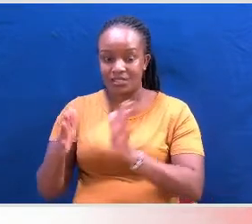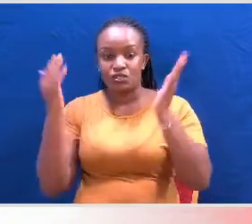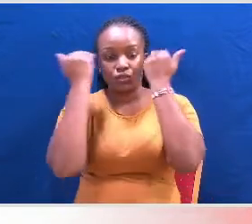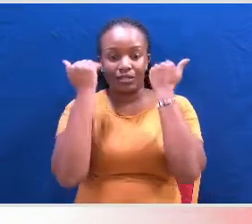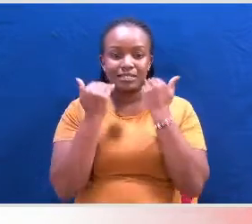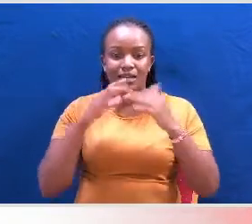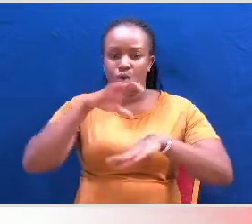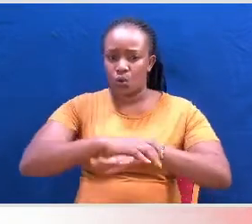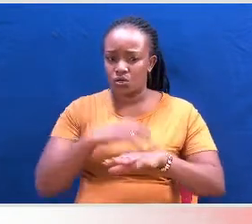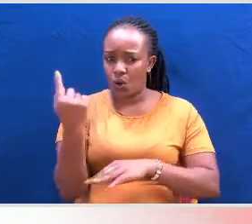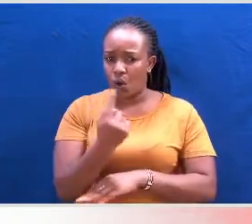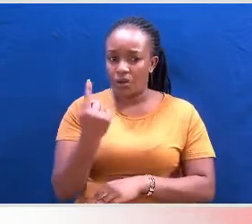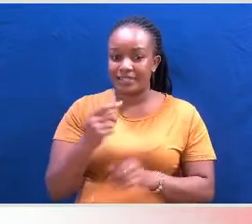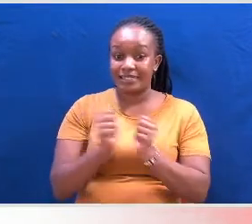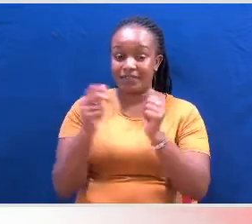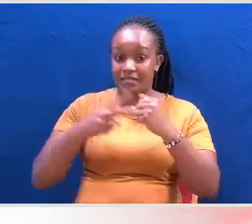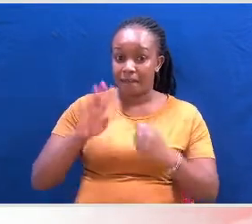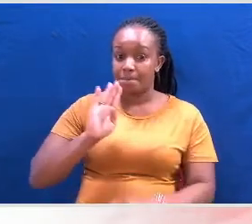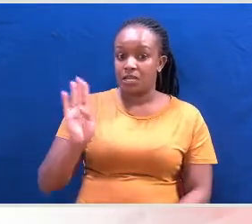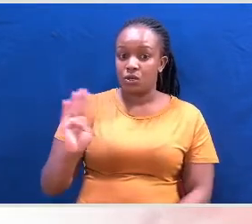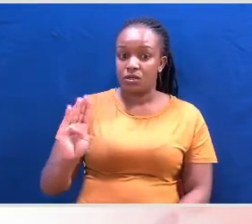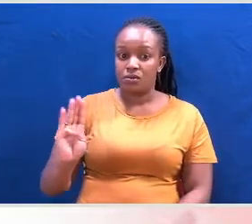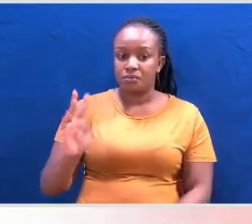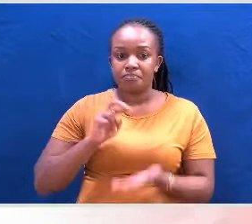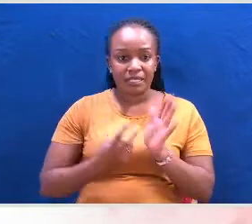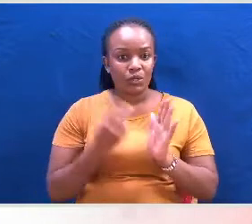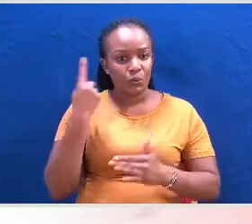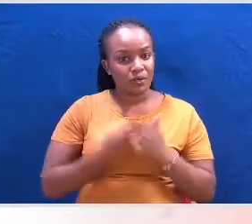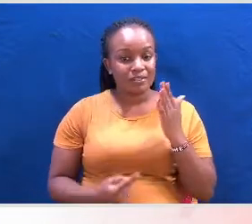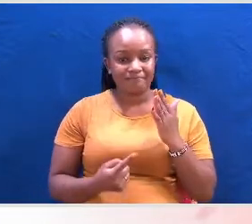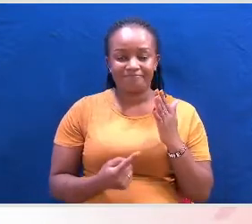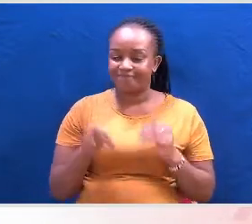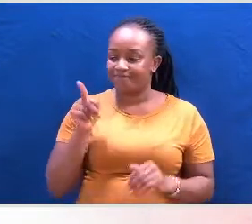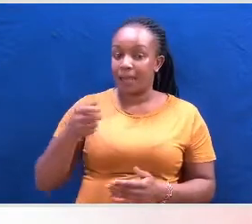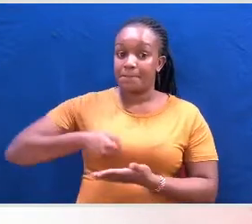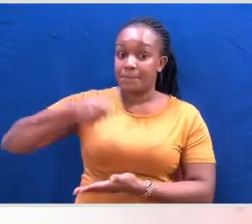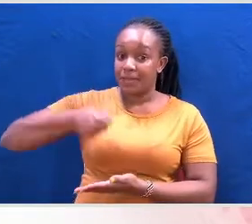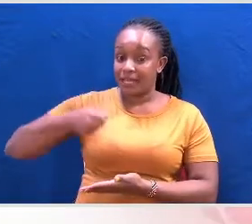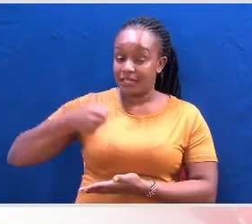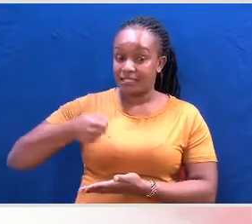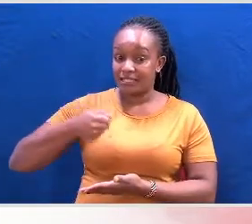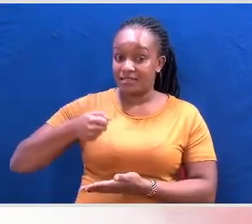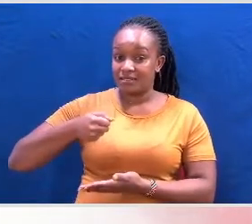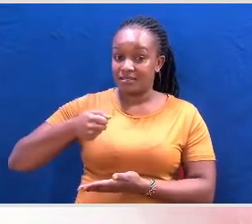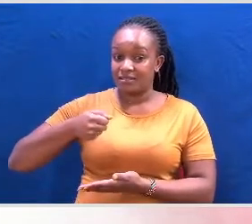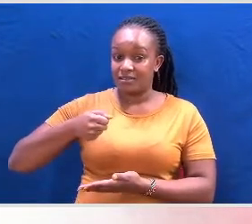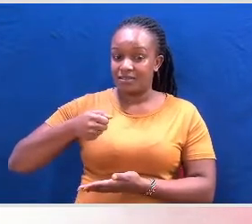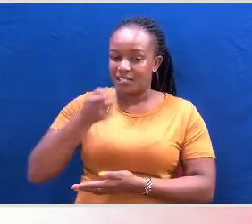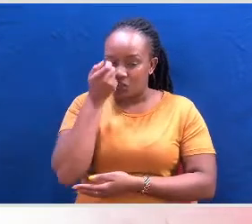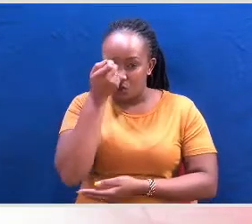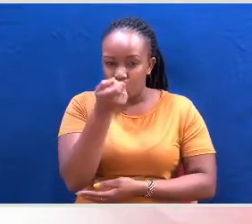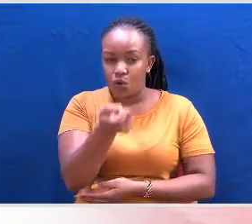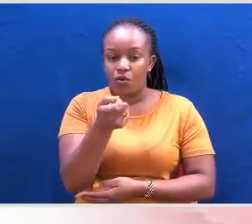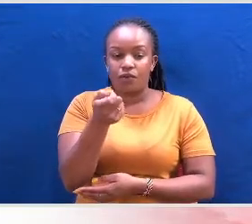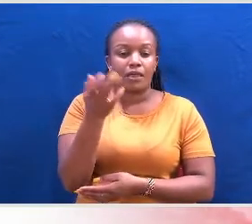got 17 billion. This has been the indicative budget amount for the judiciary for the first